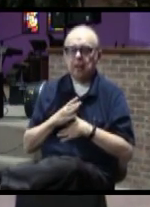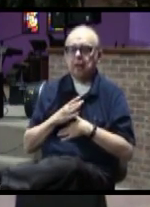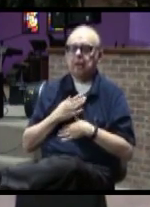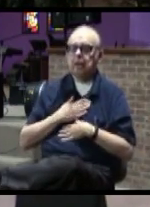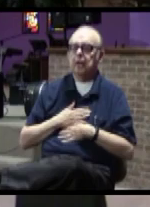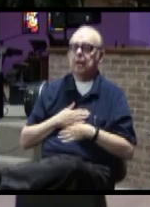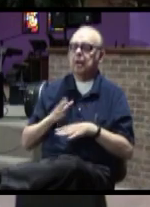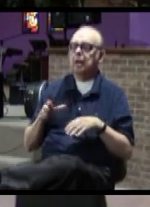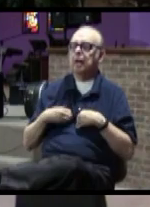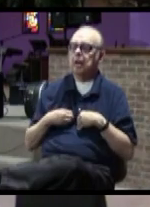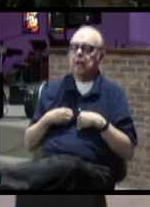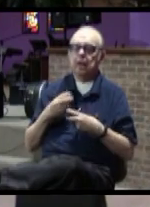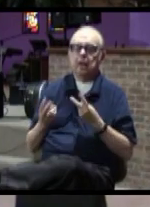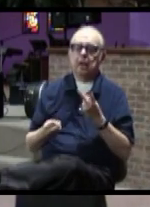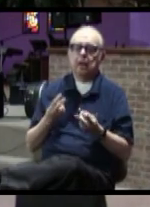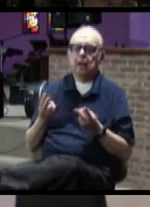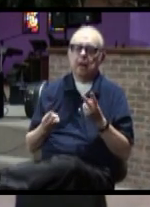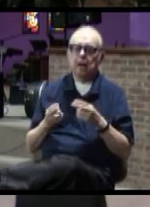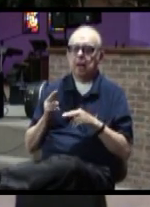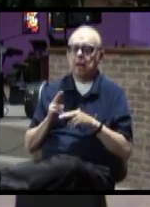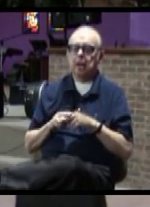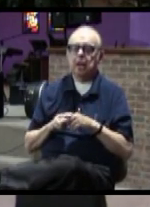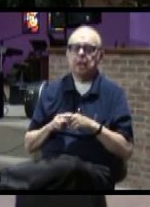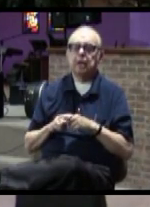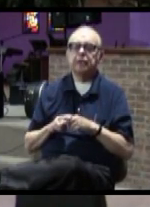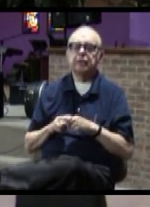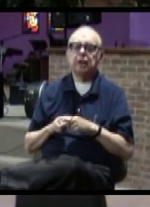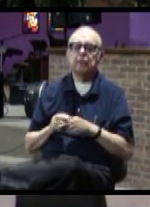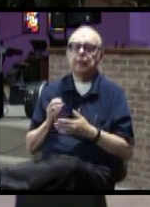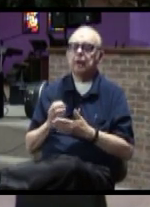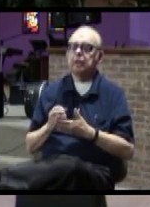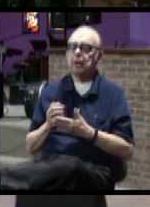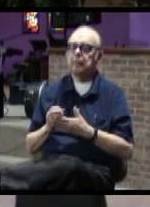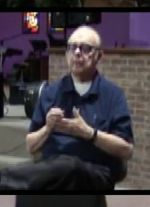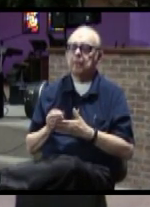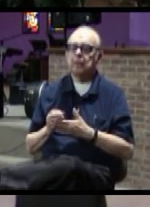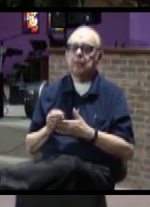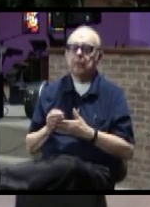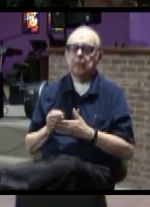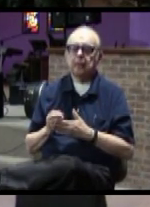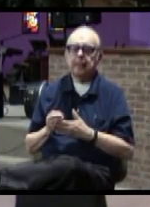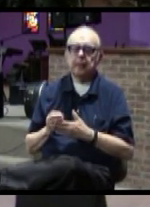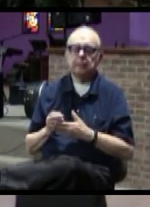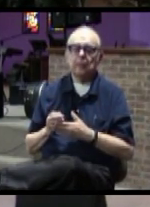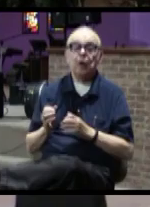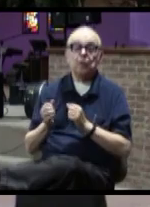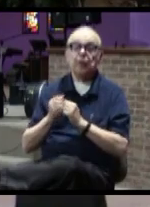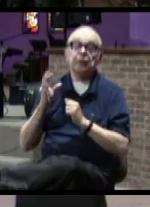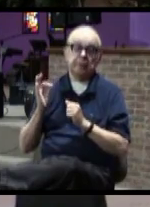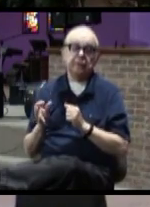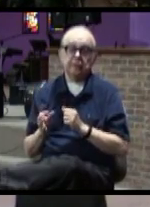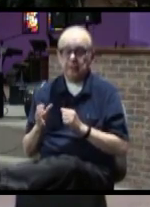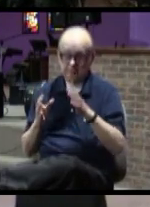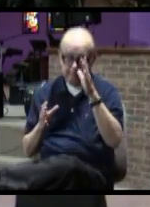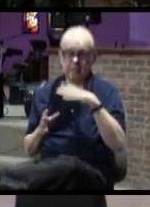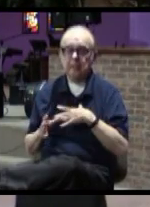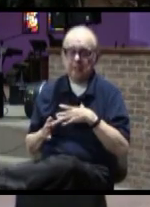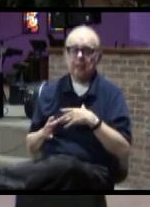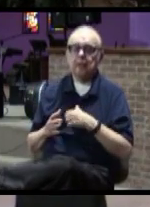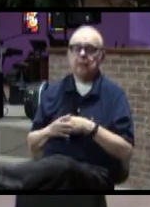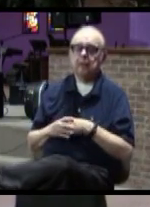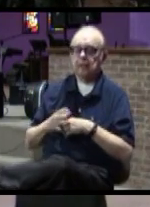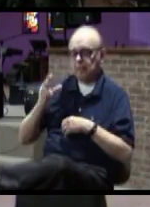said the man was pleased to receive the visit, and they sat having a hot cup of cocoa in front of this blazing fireplace.